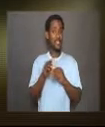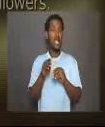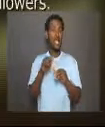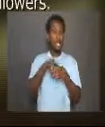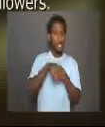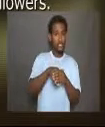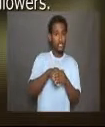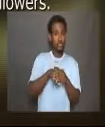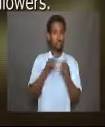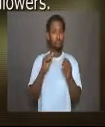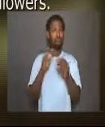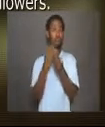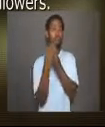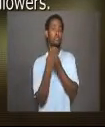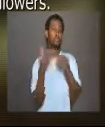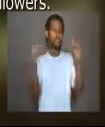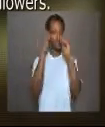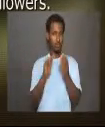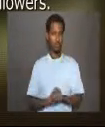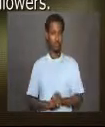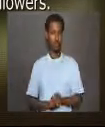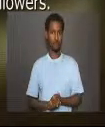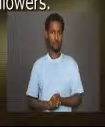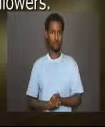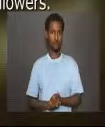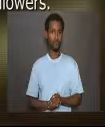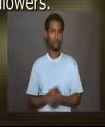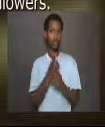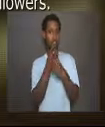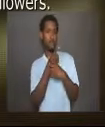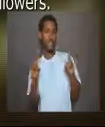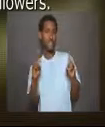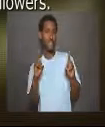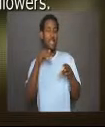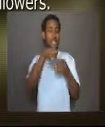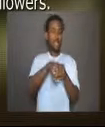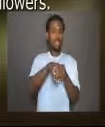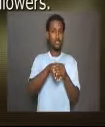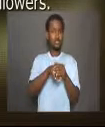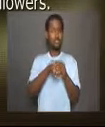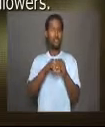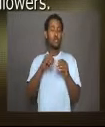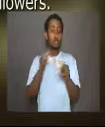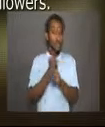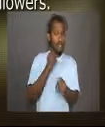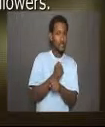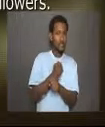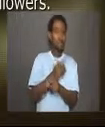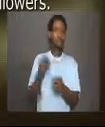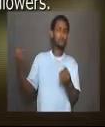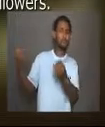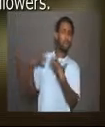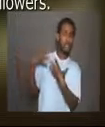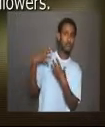equally. A free election is conducted when there is no threat,